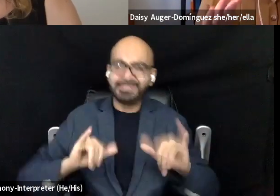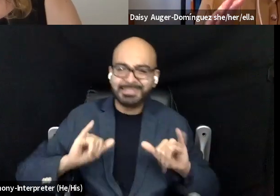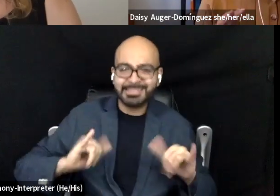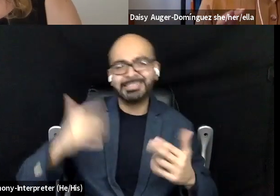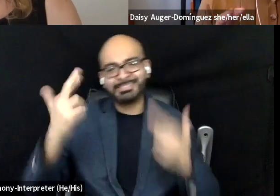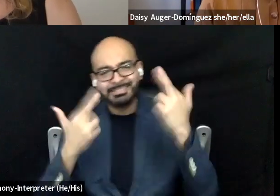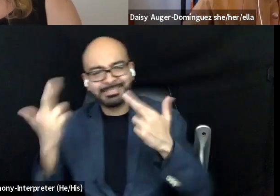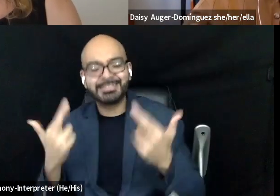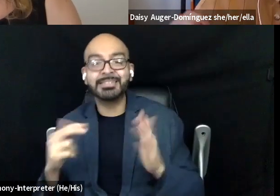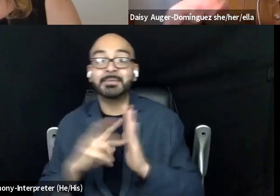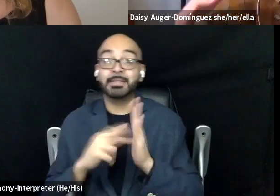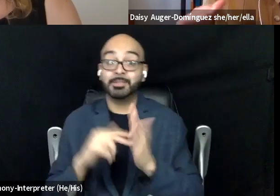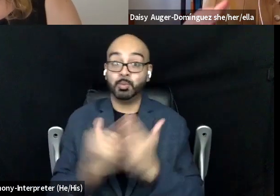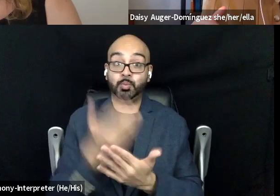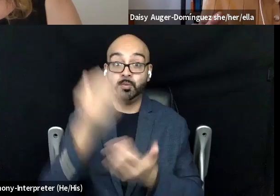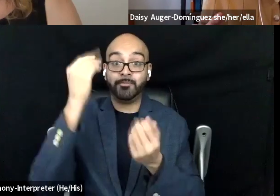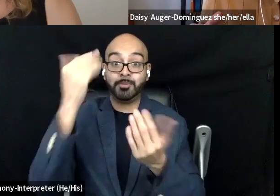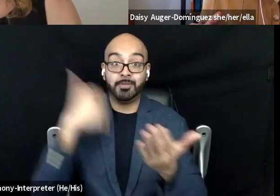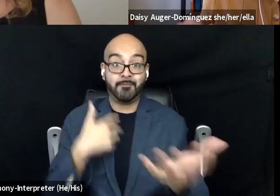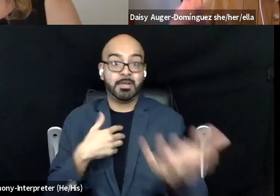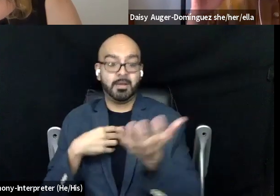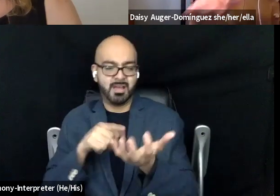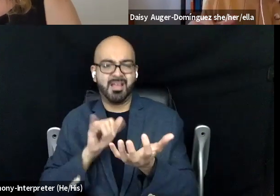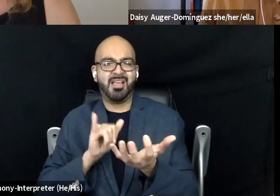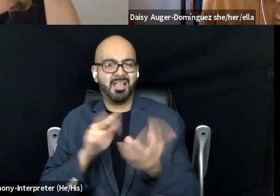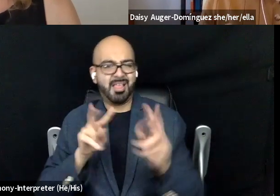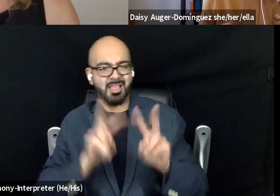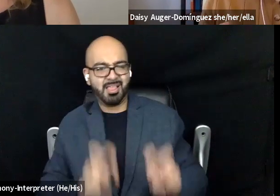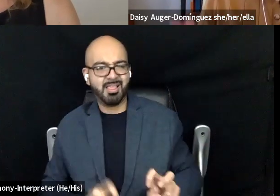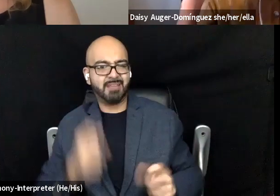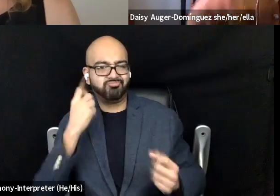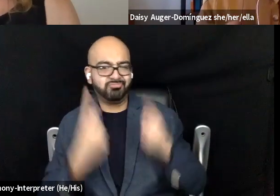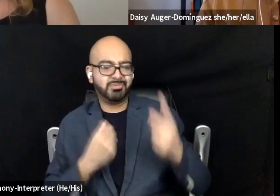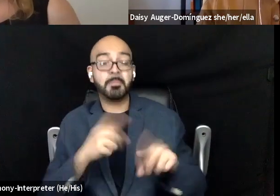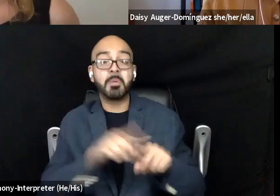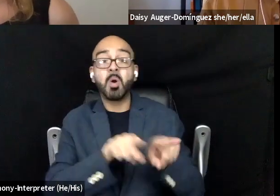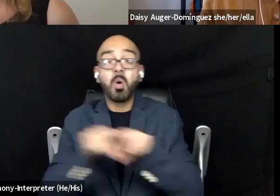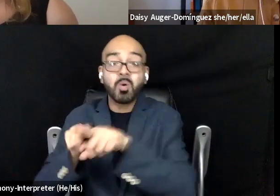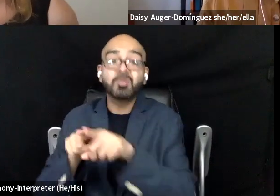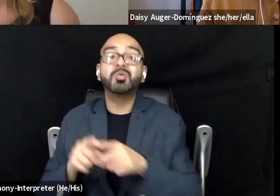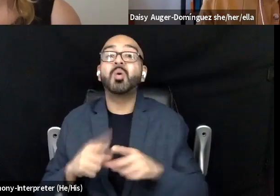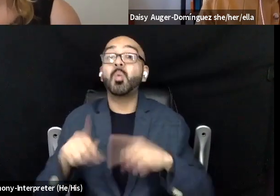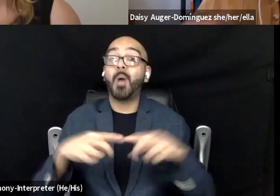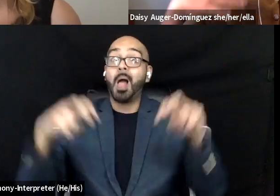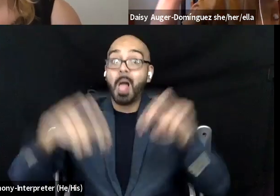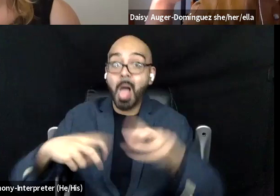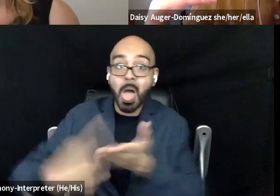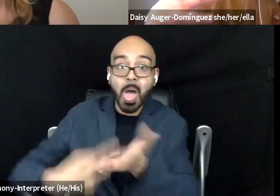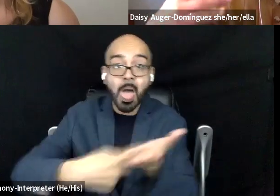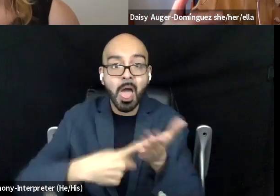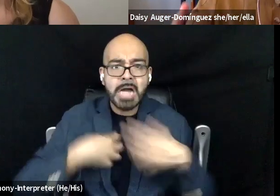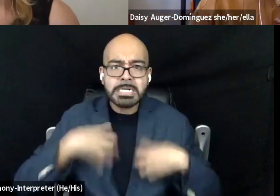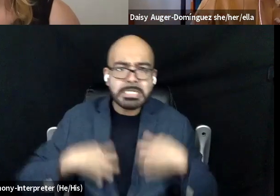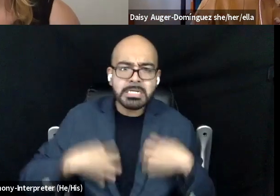new information, but also to sit in ambiguity, to sit in conflict, to sit in discomfort, and then to determine